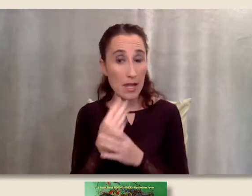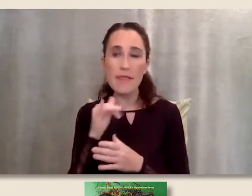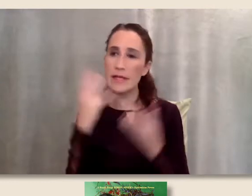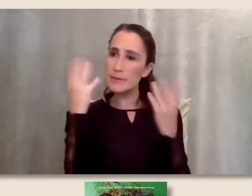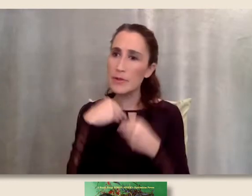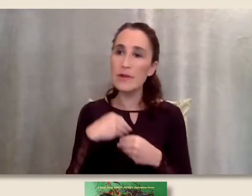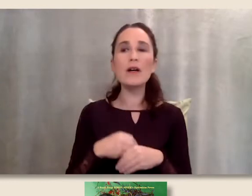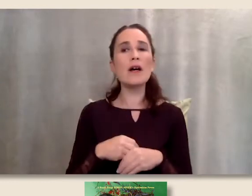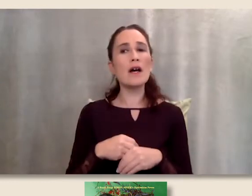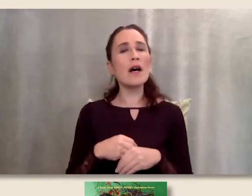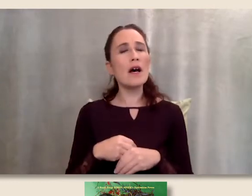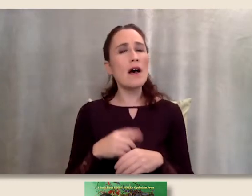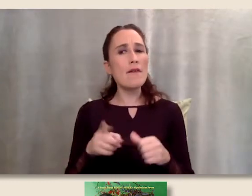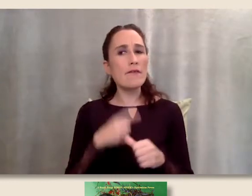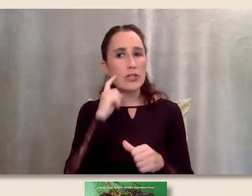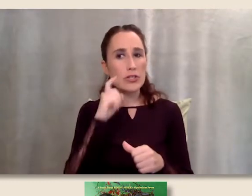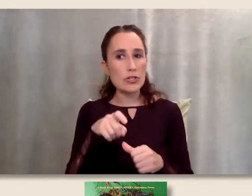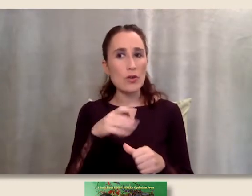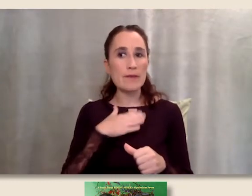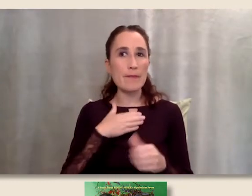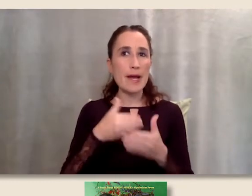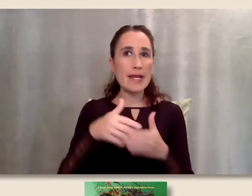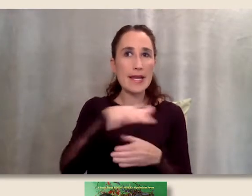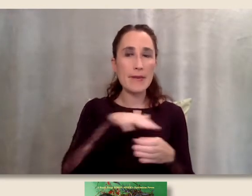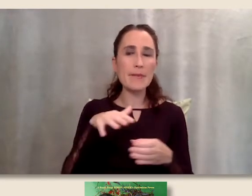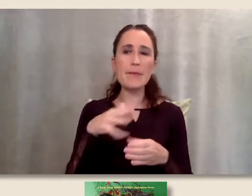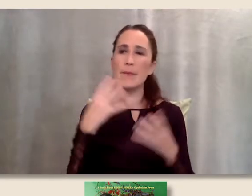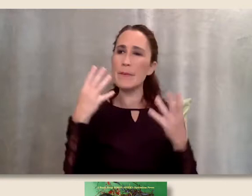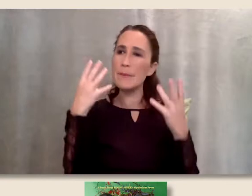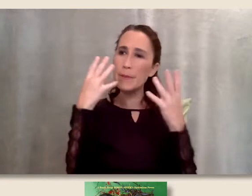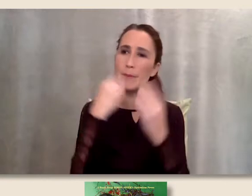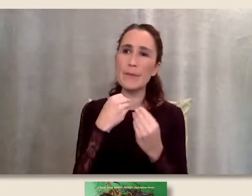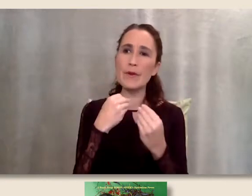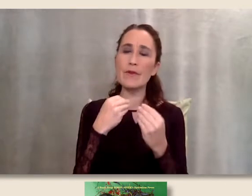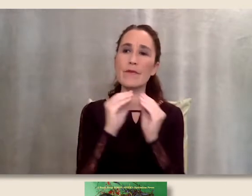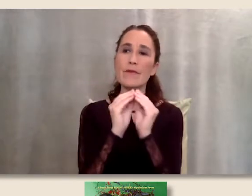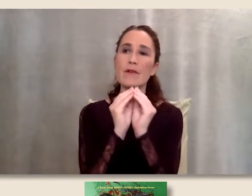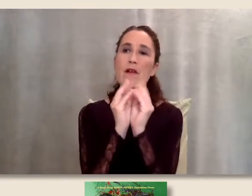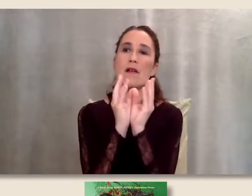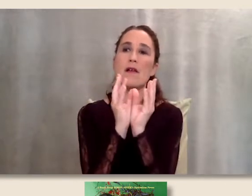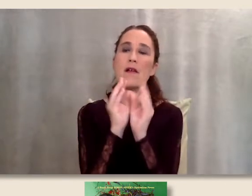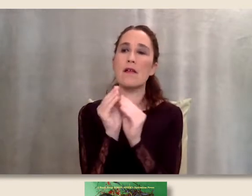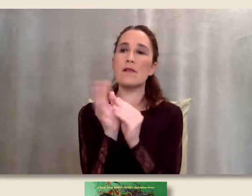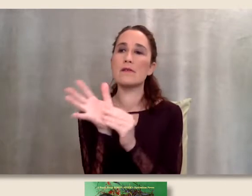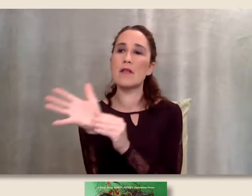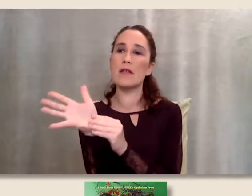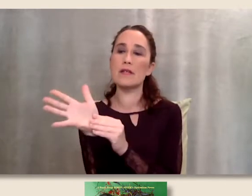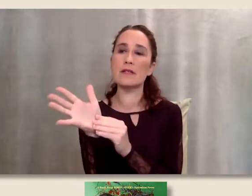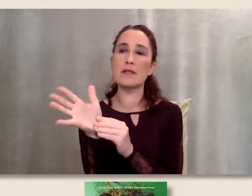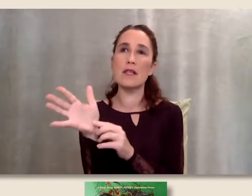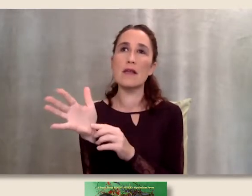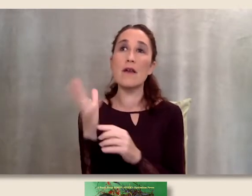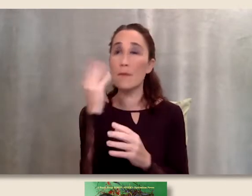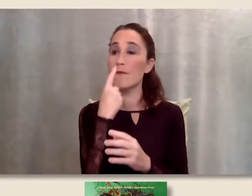beautiful. I first saw it actually growing in my neighborhood. It has these really beautiful dissected leaves and a beautiful red flower that